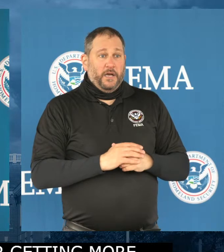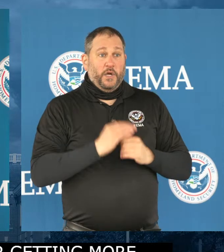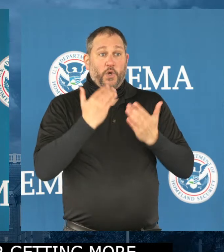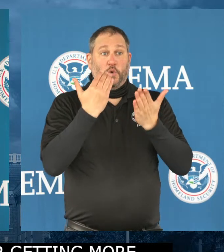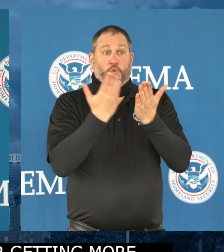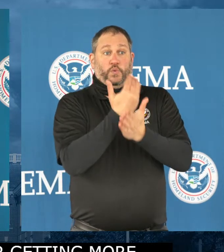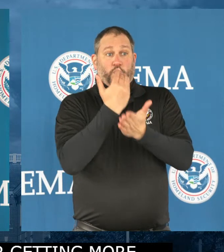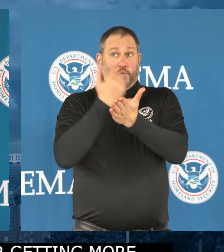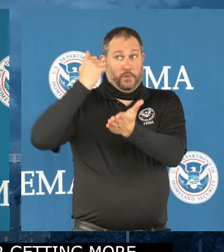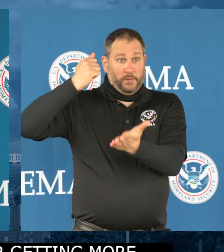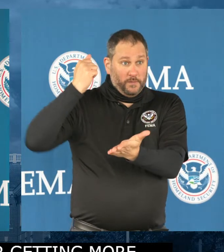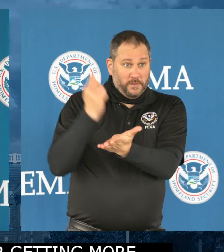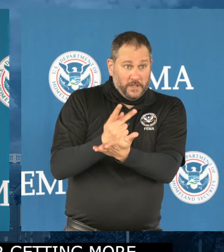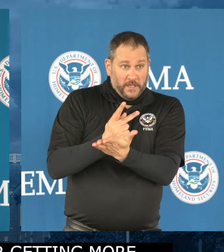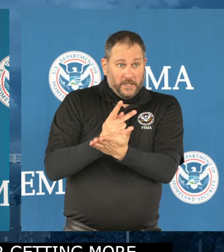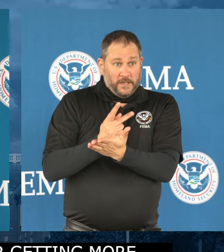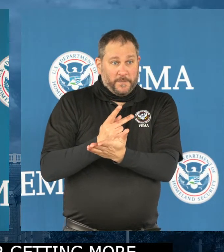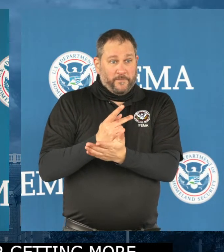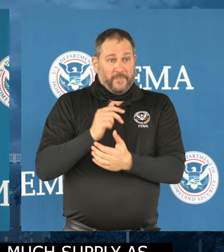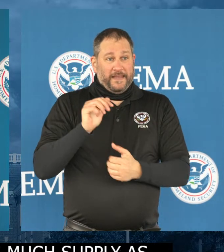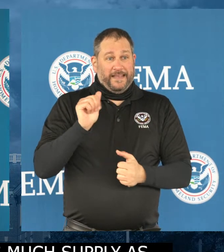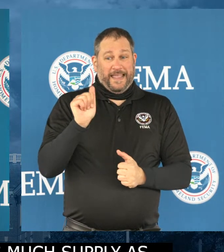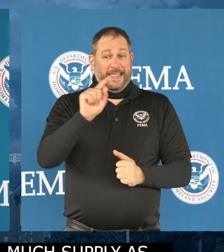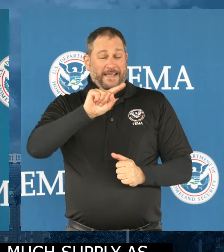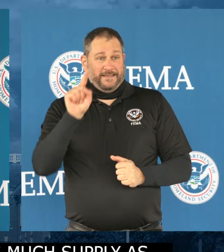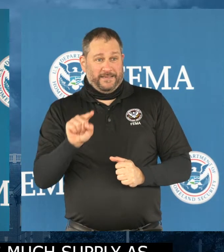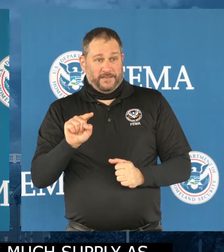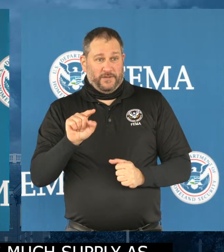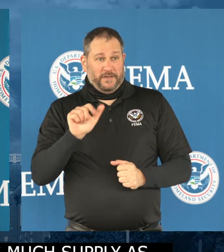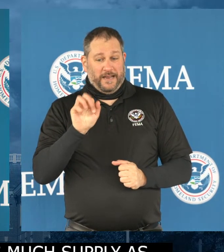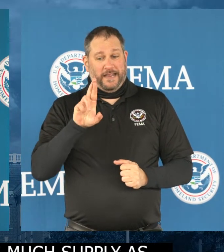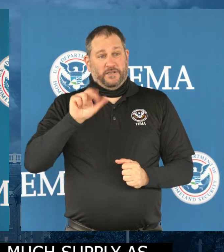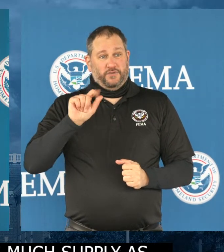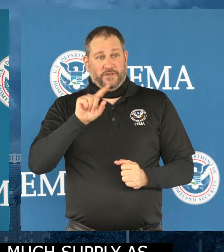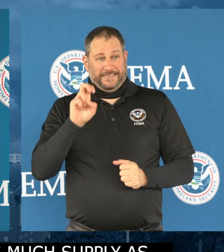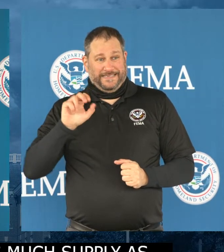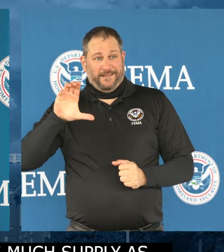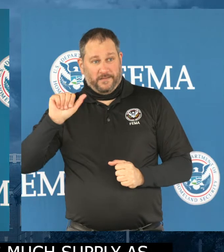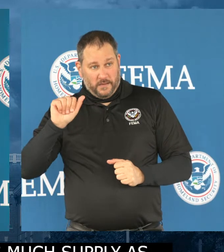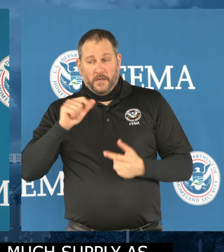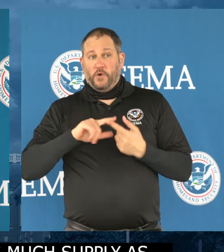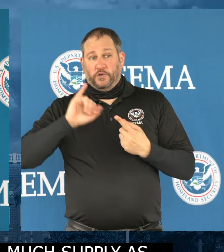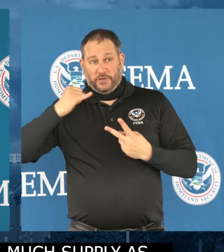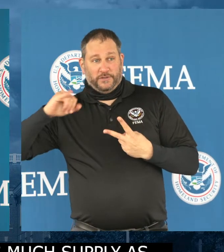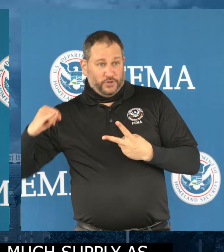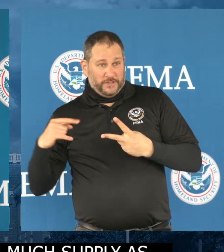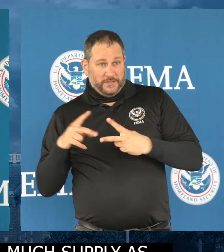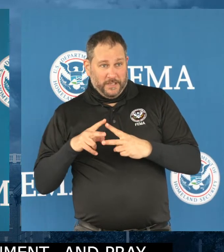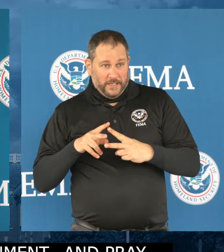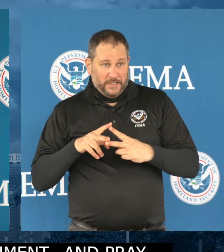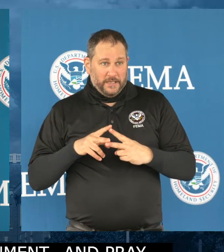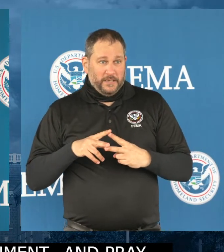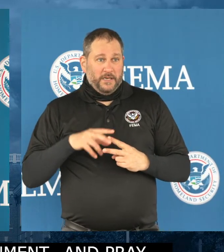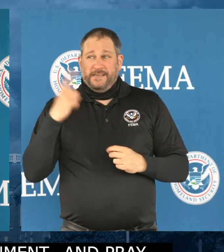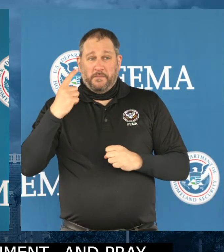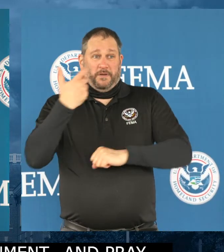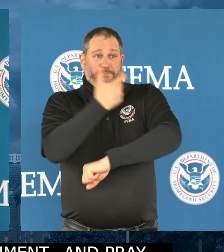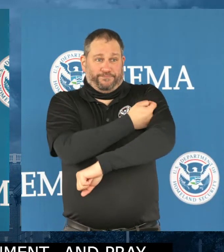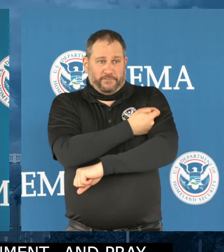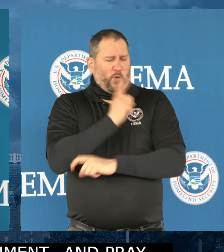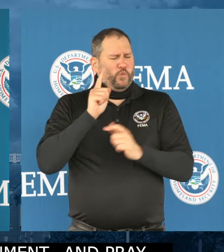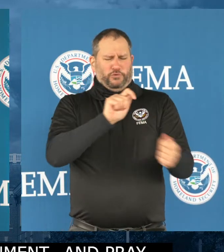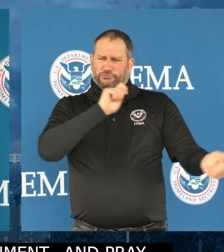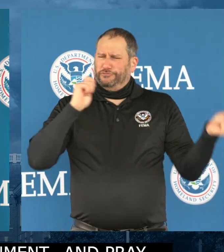either the AstraZeneca thing here or a Johnson & Johnson. The Johnson & Johnson thing, single dose, it just changes the game